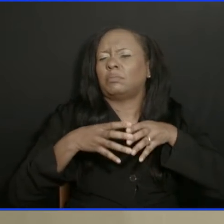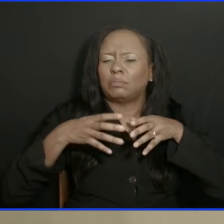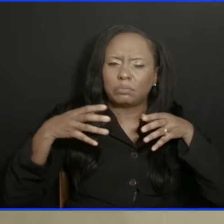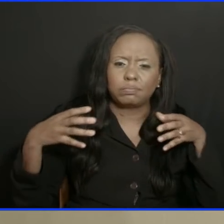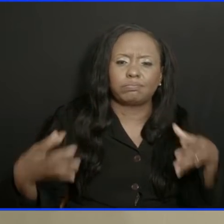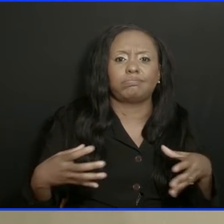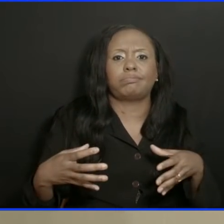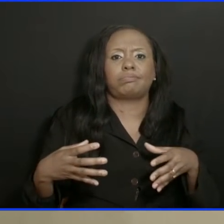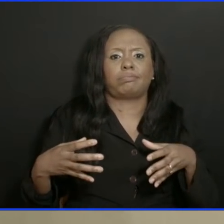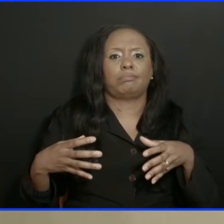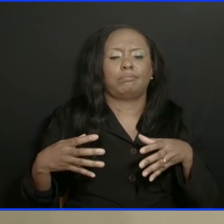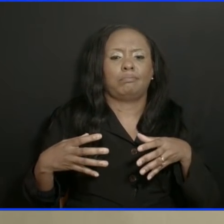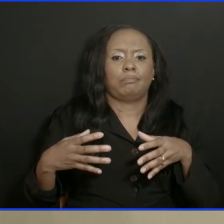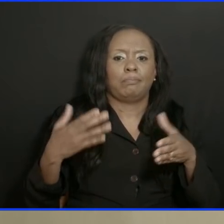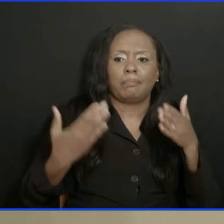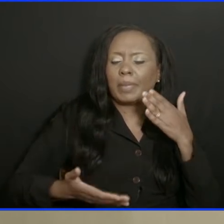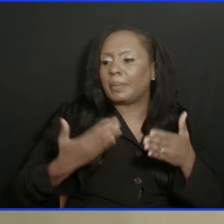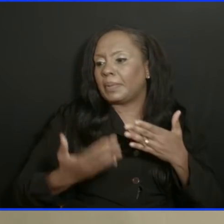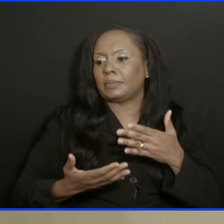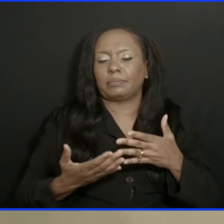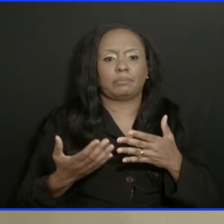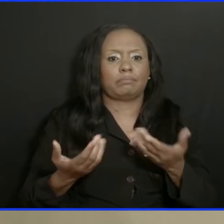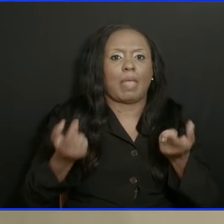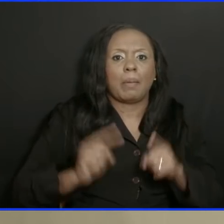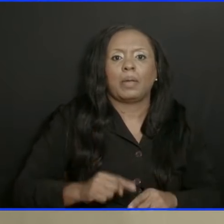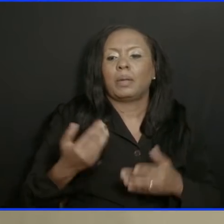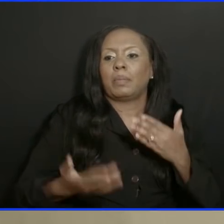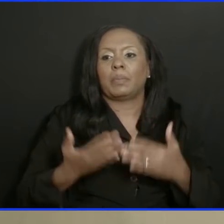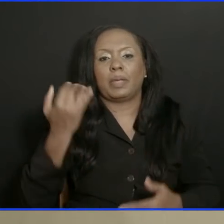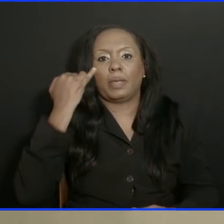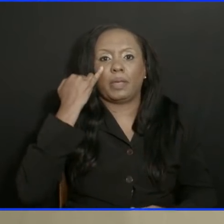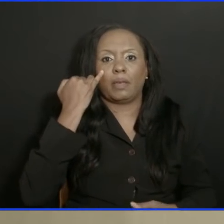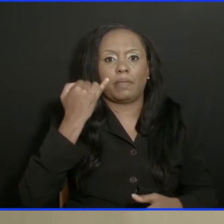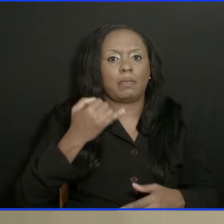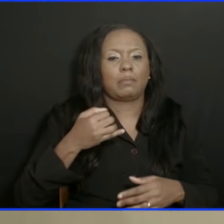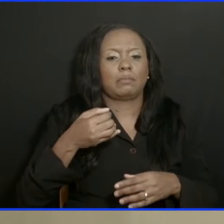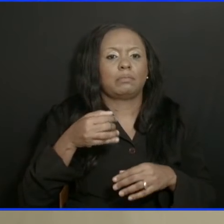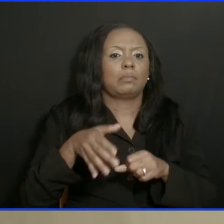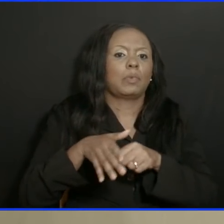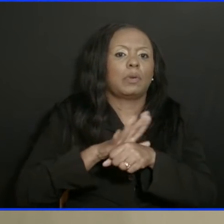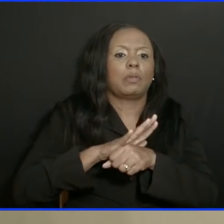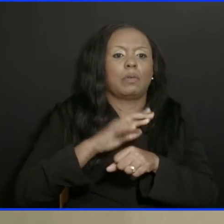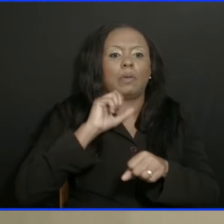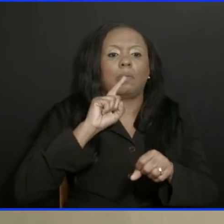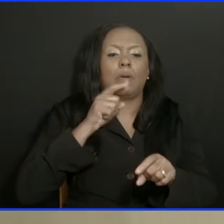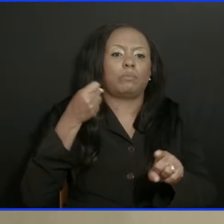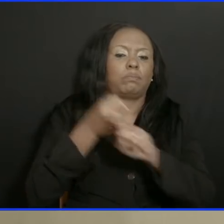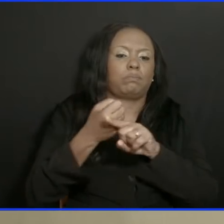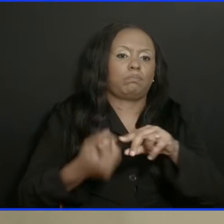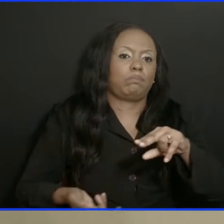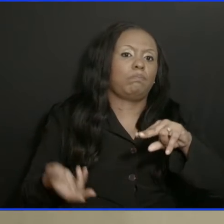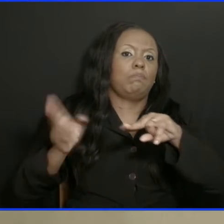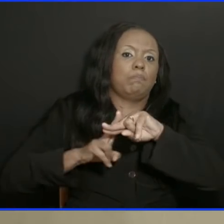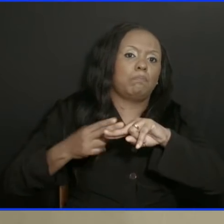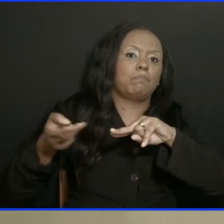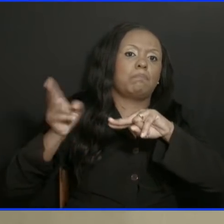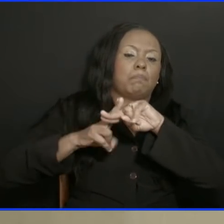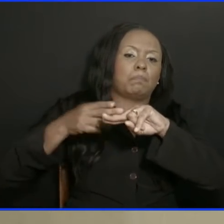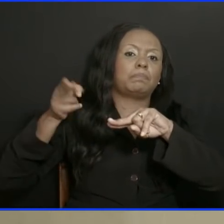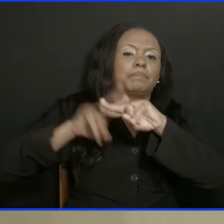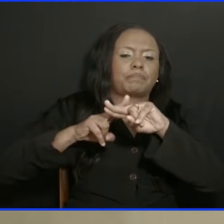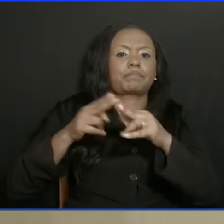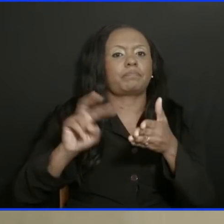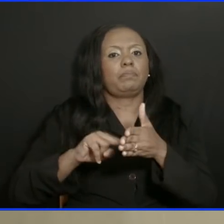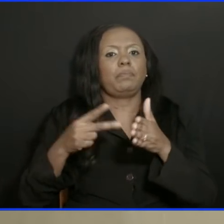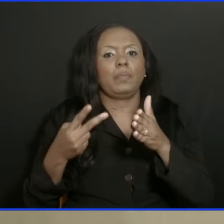scenario of a 30-day wave and a peak of about 1,200 cases per day, it clearly